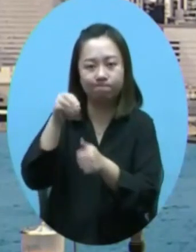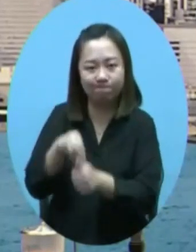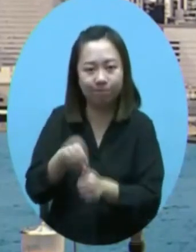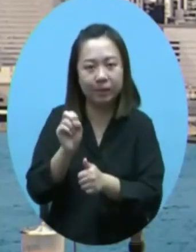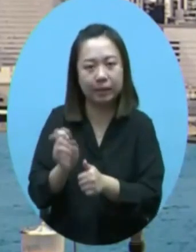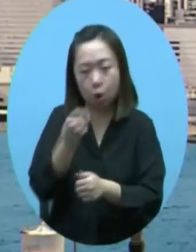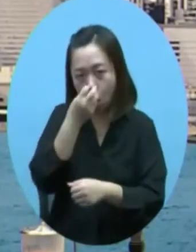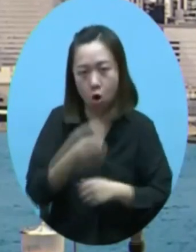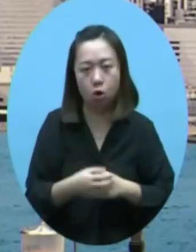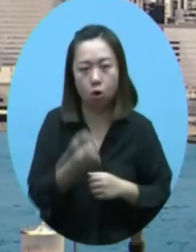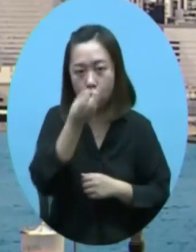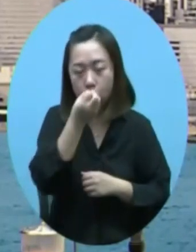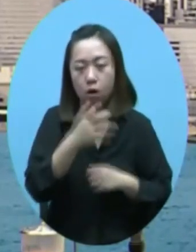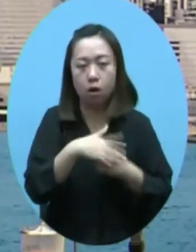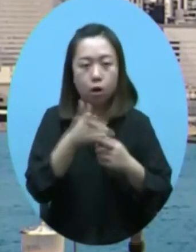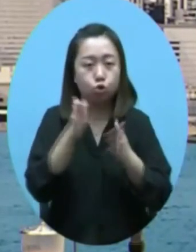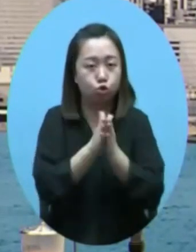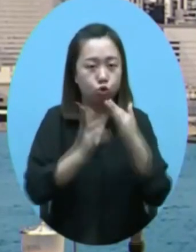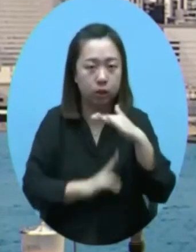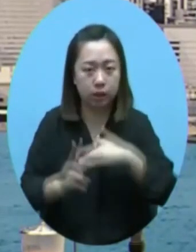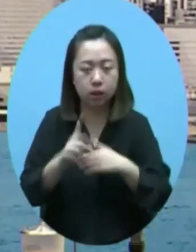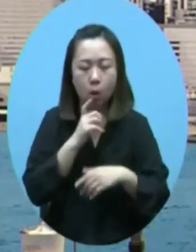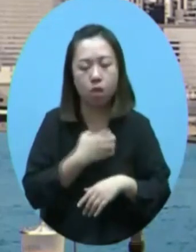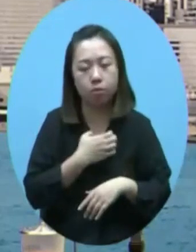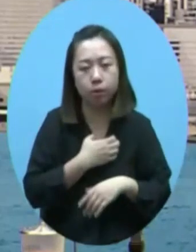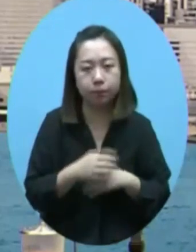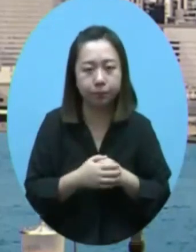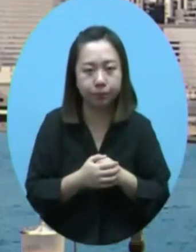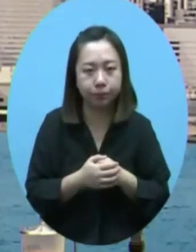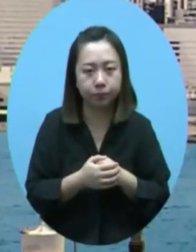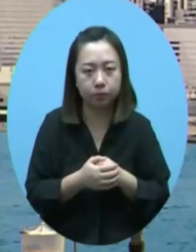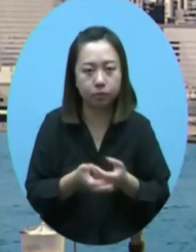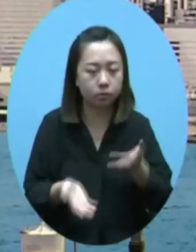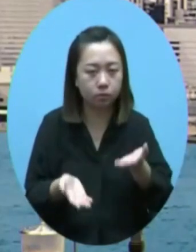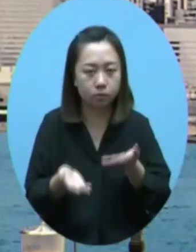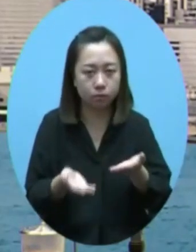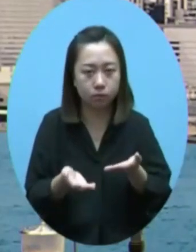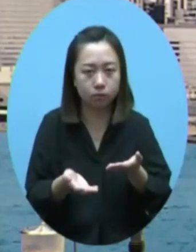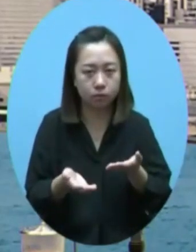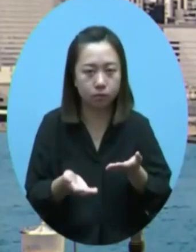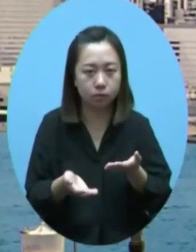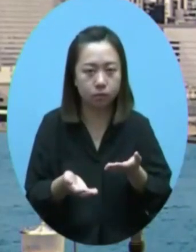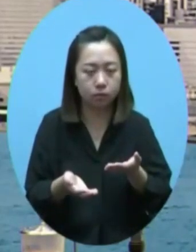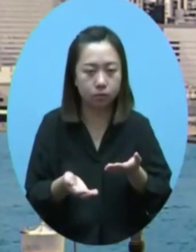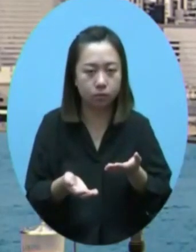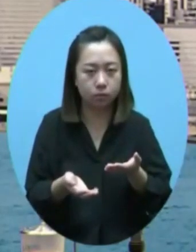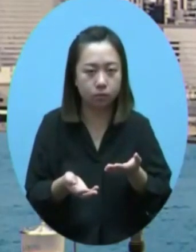keep them in Hong Kong. As for the book fair, we are worried. We have to see,